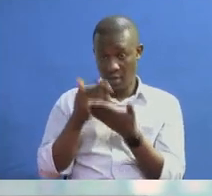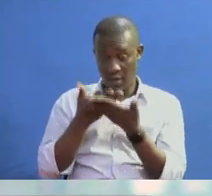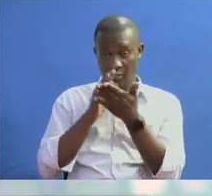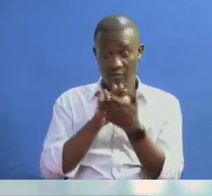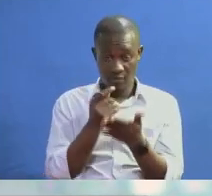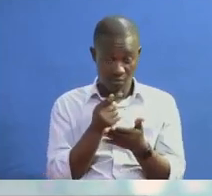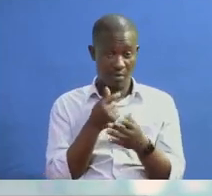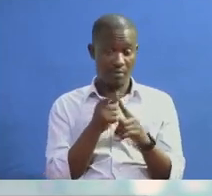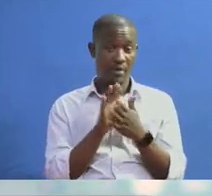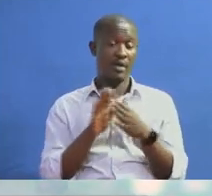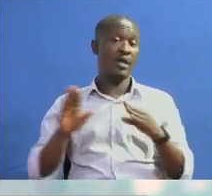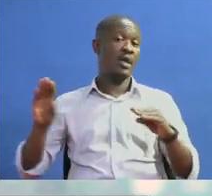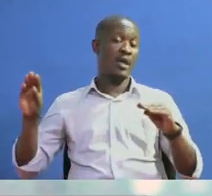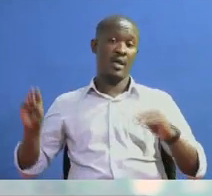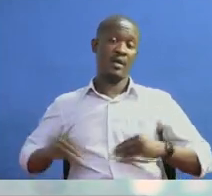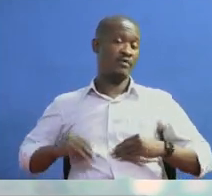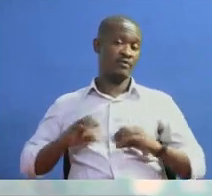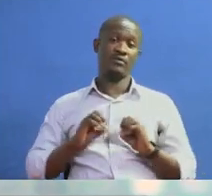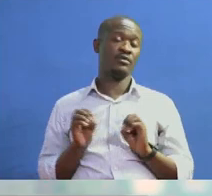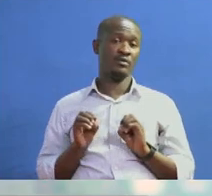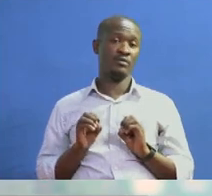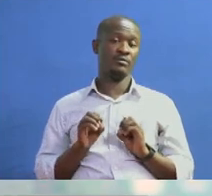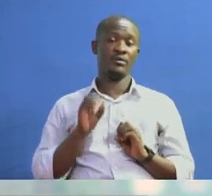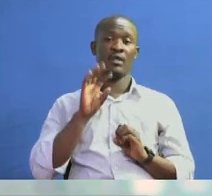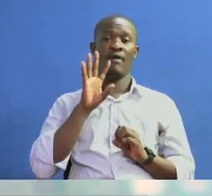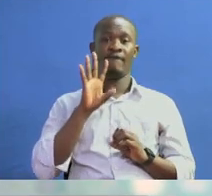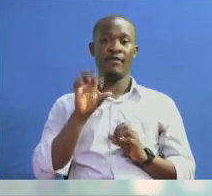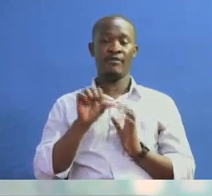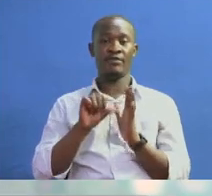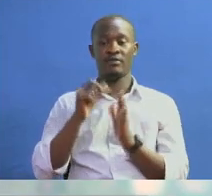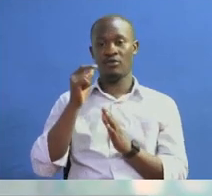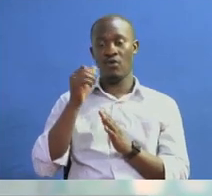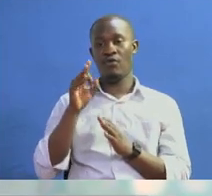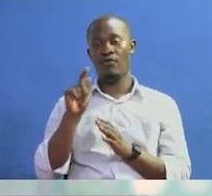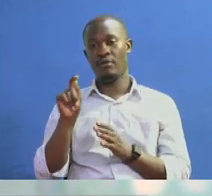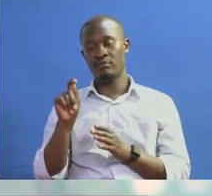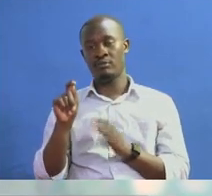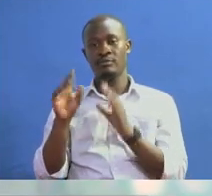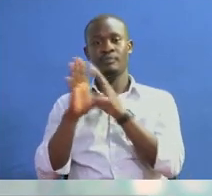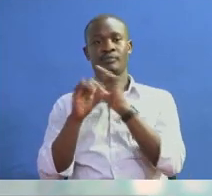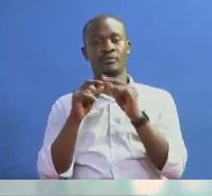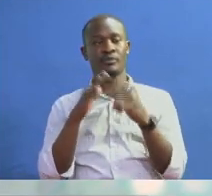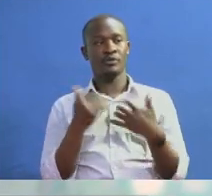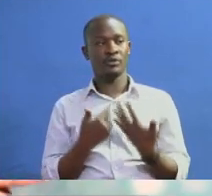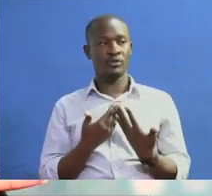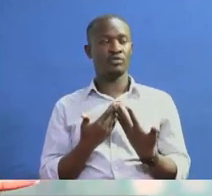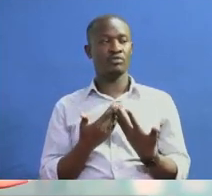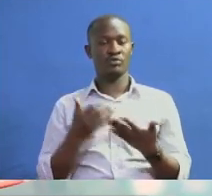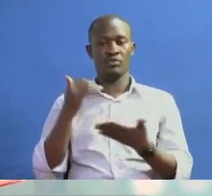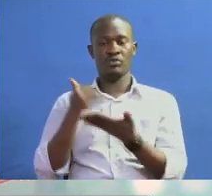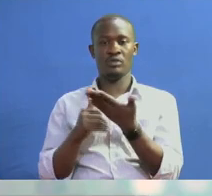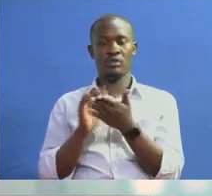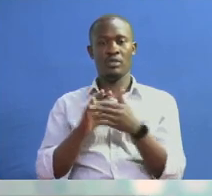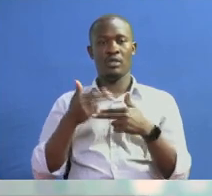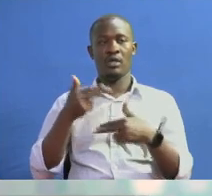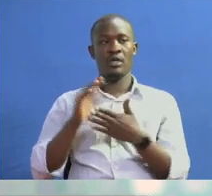not enough. As you all know, there are five agendas of the president to cushion the high cost of living.